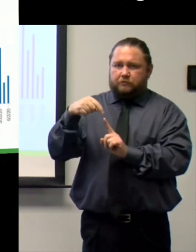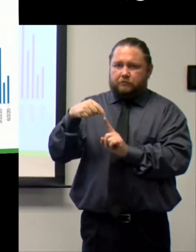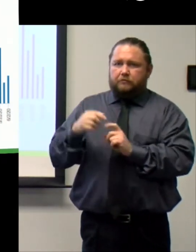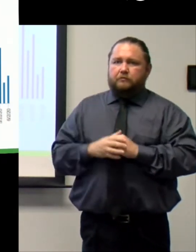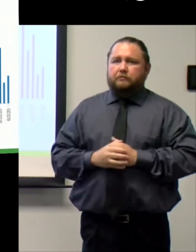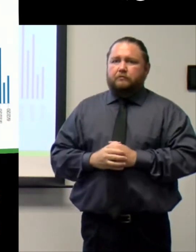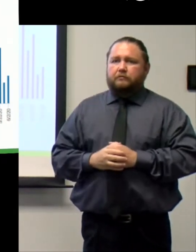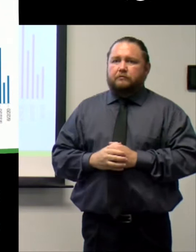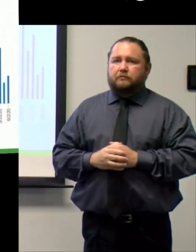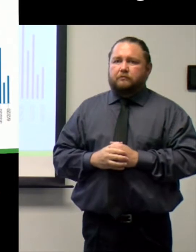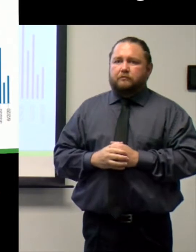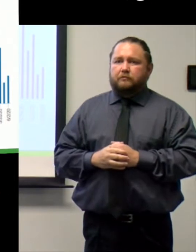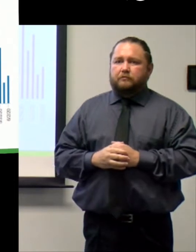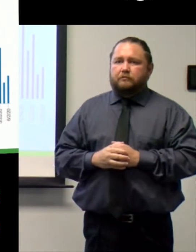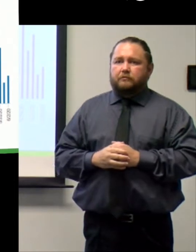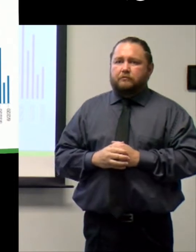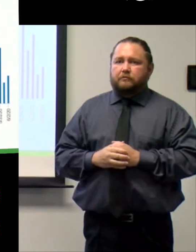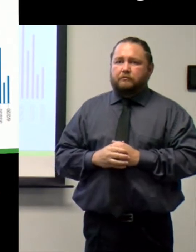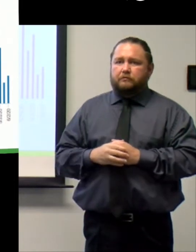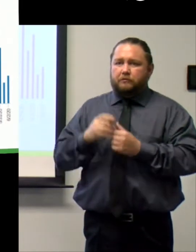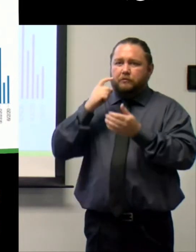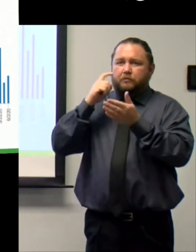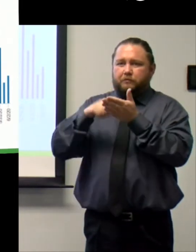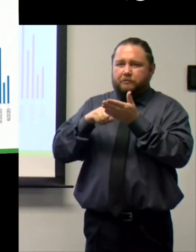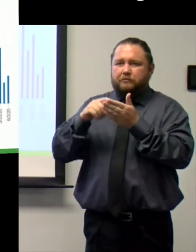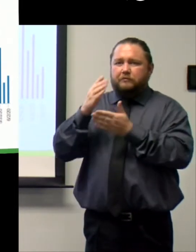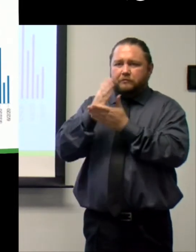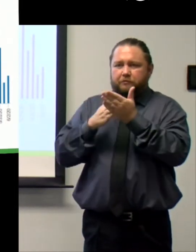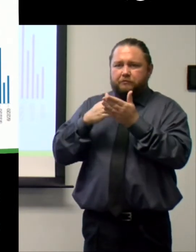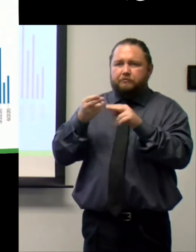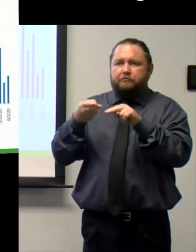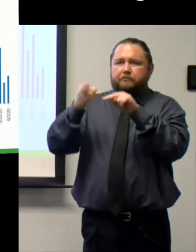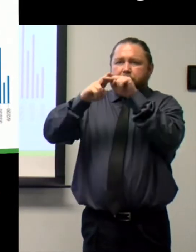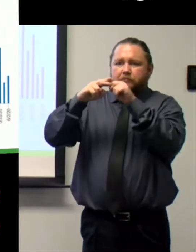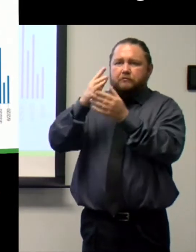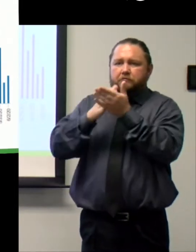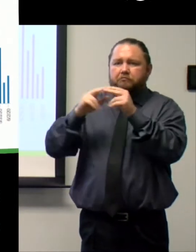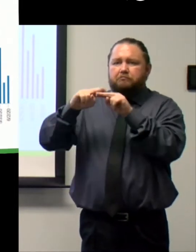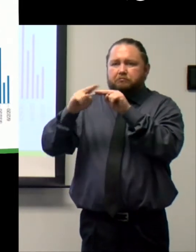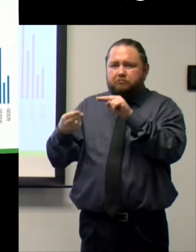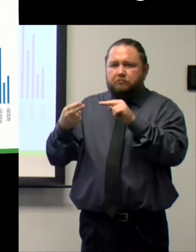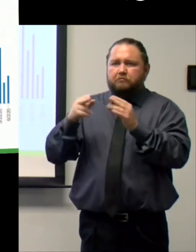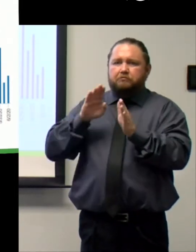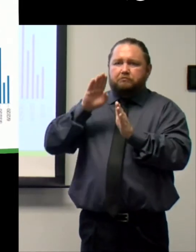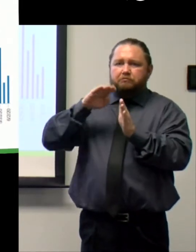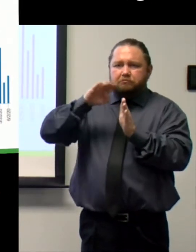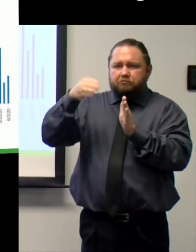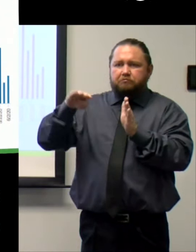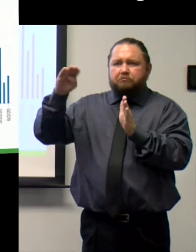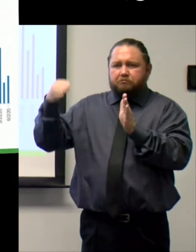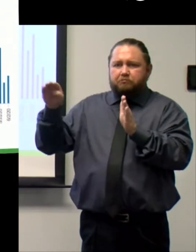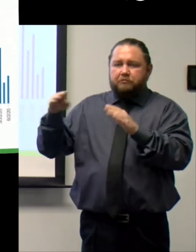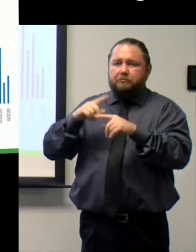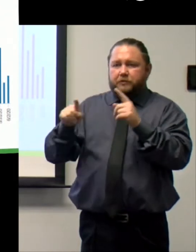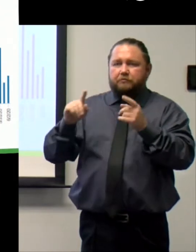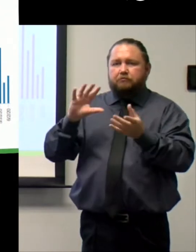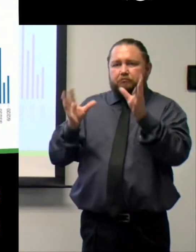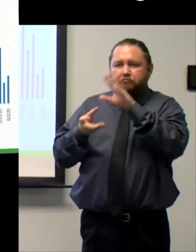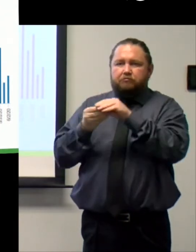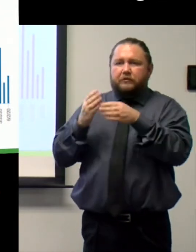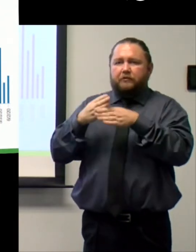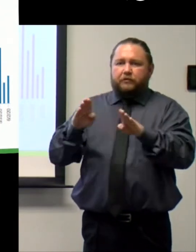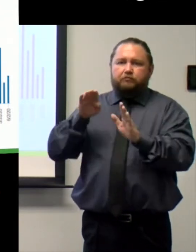generally speaking, we're in a favorable path, a slightly downward trend. But Nashua is a small sample, so it's